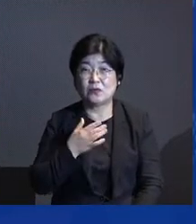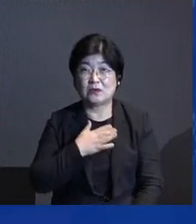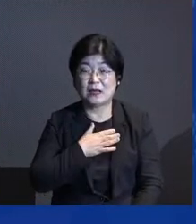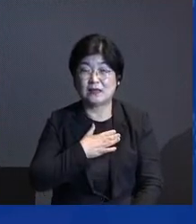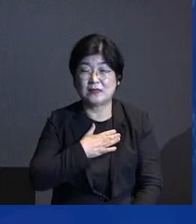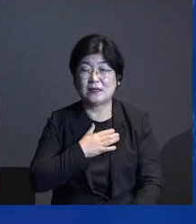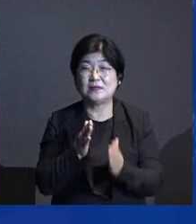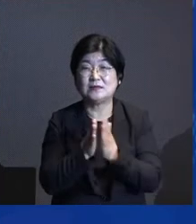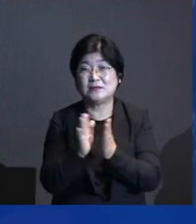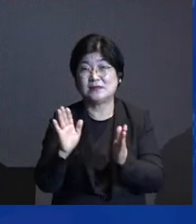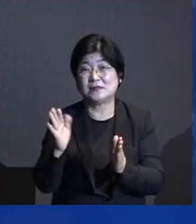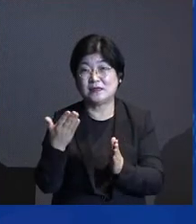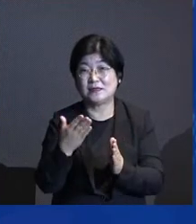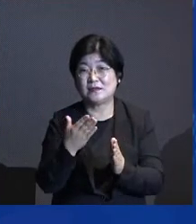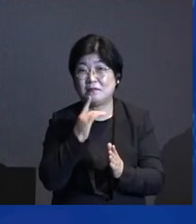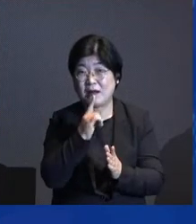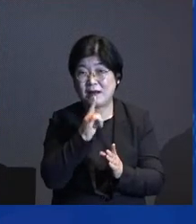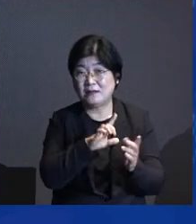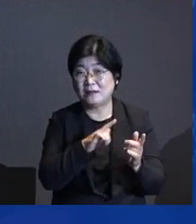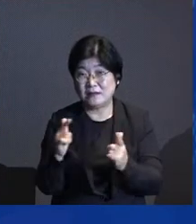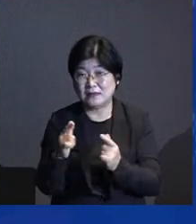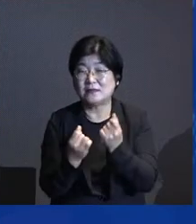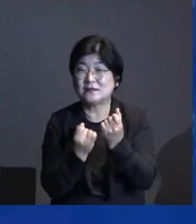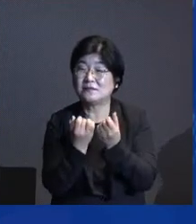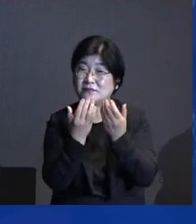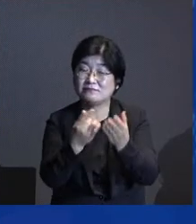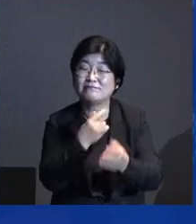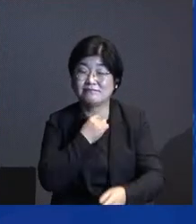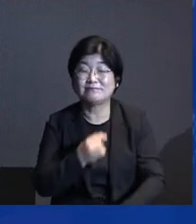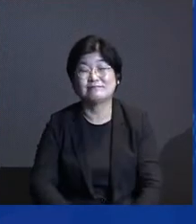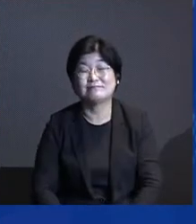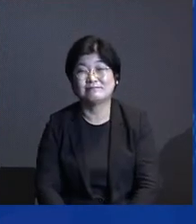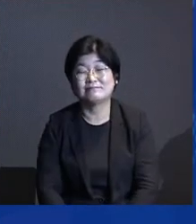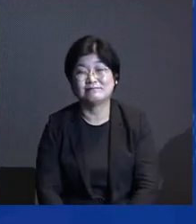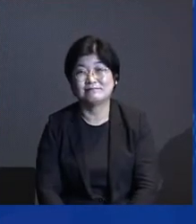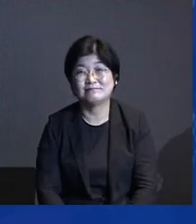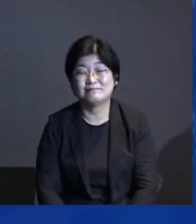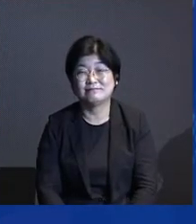ourselves, as eloquently said in this quote.